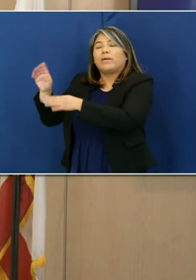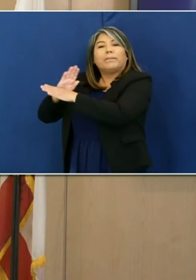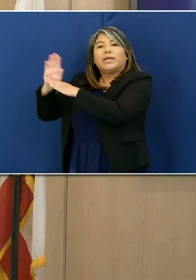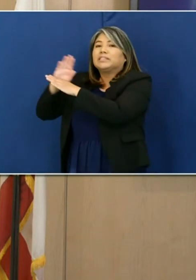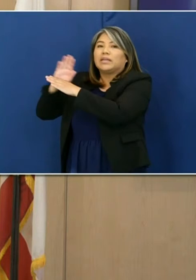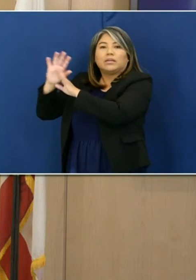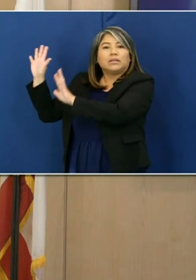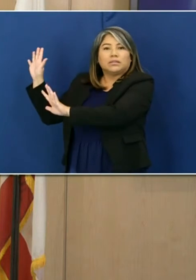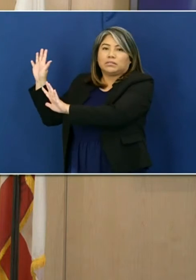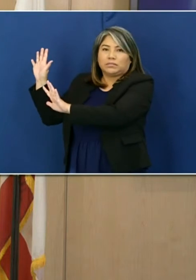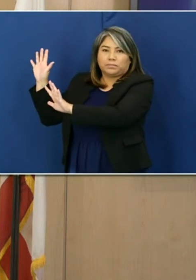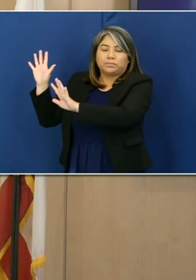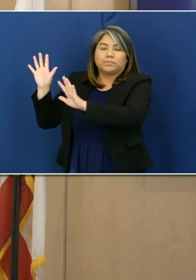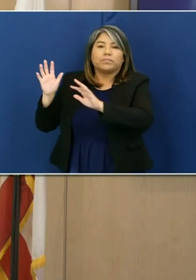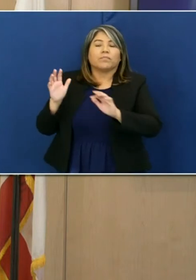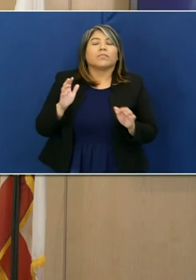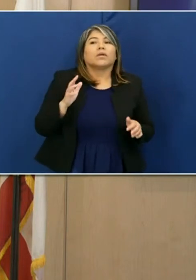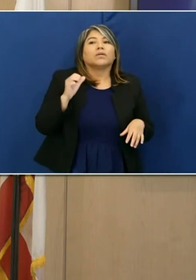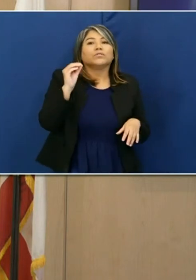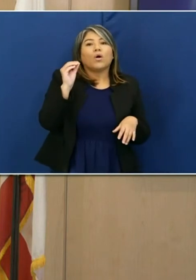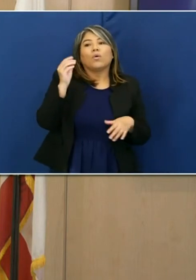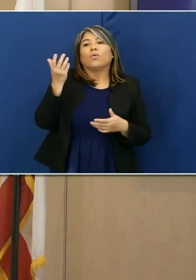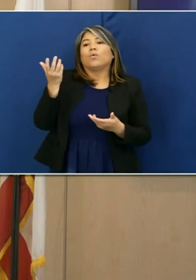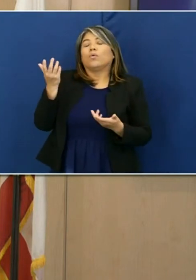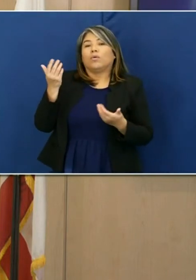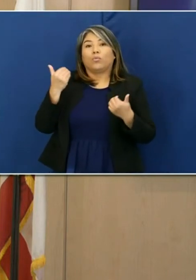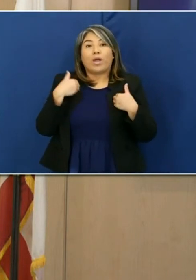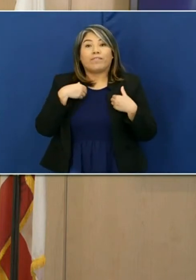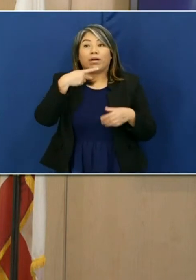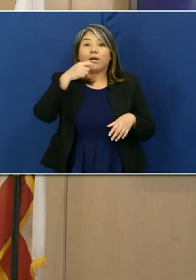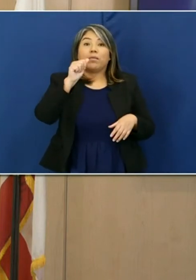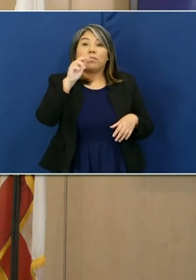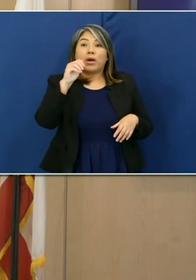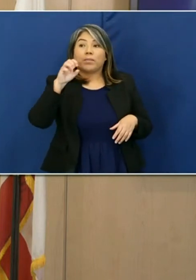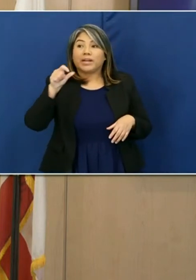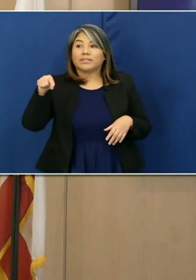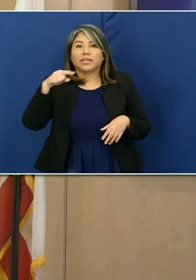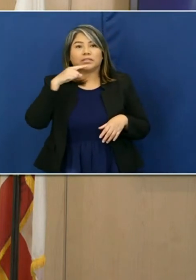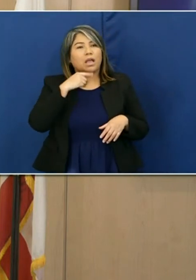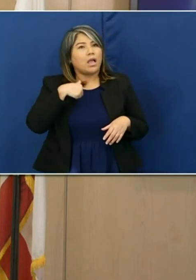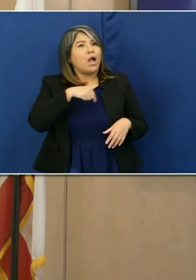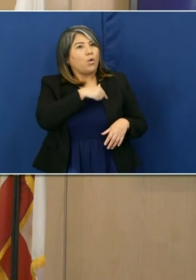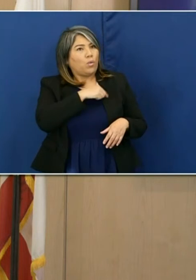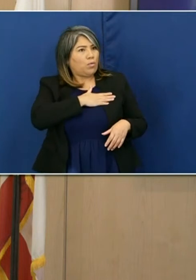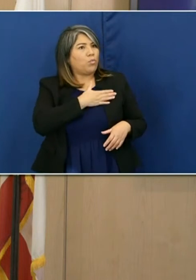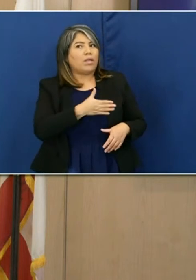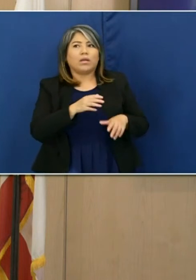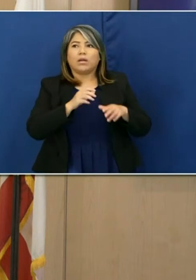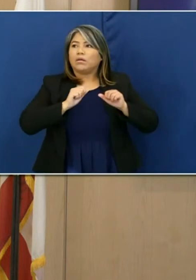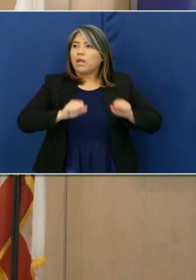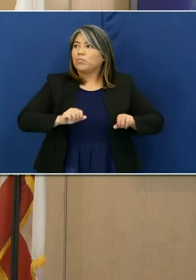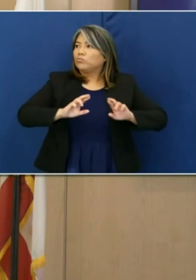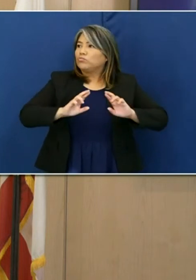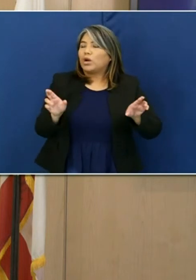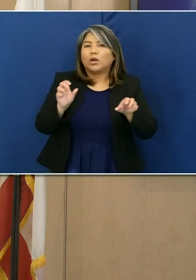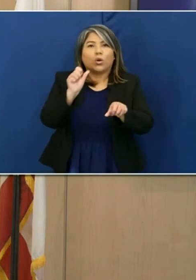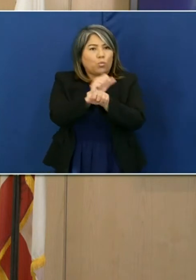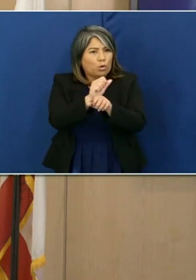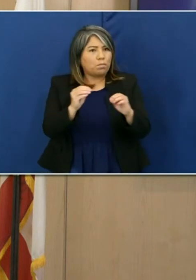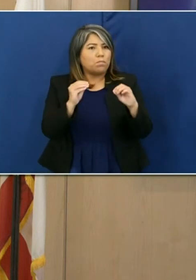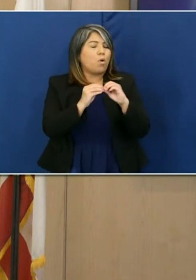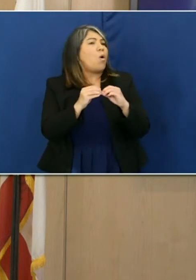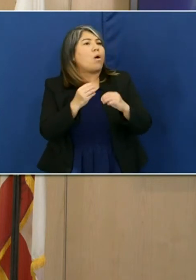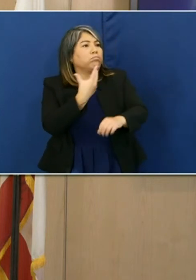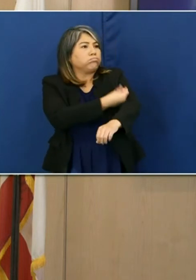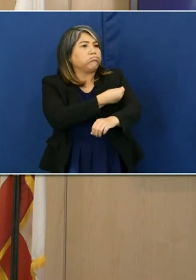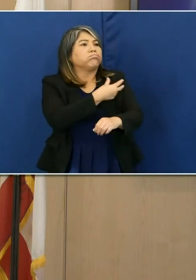very taxed treating COVID. And so to have the paramedics step up and say, look, we are willing and able to work extra and do more and be able